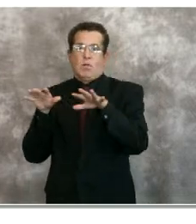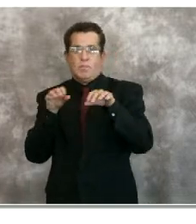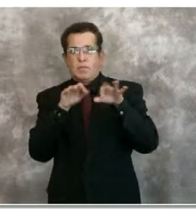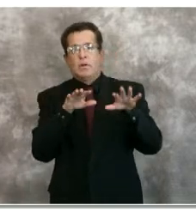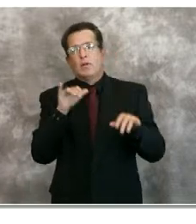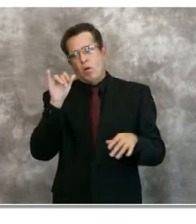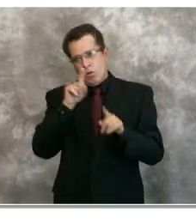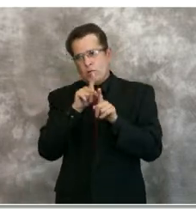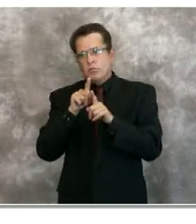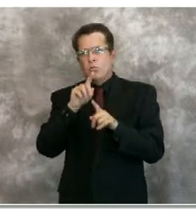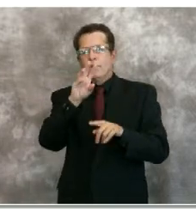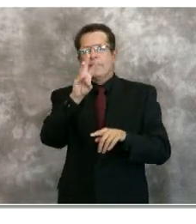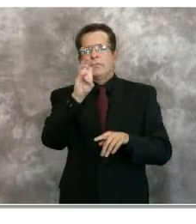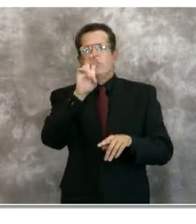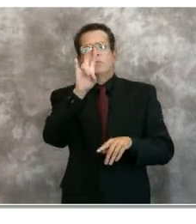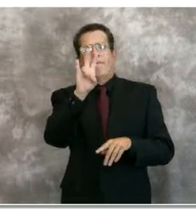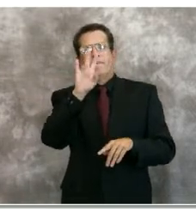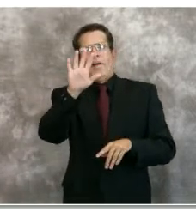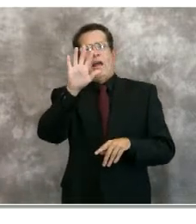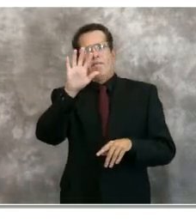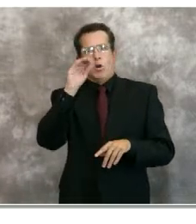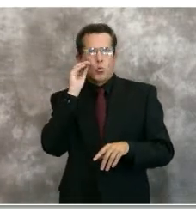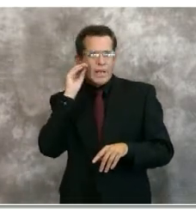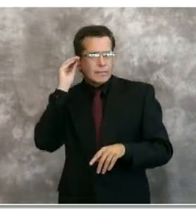include 675 residents,